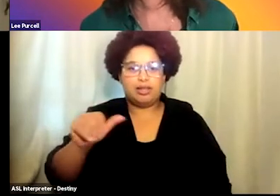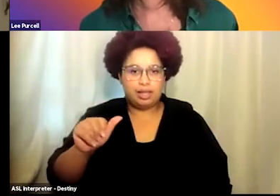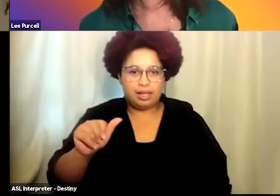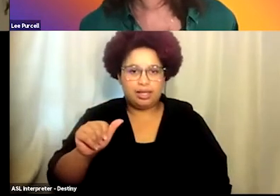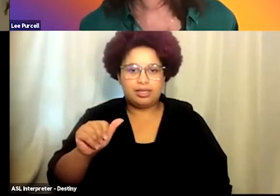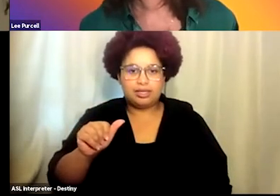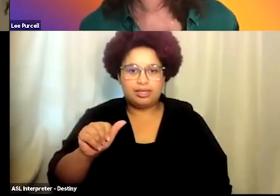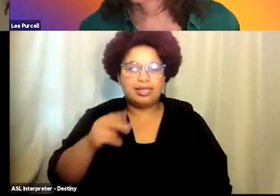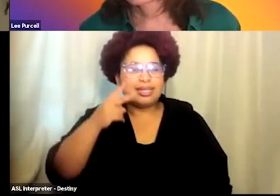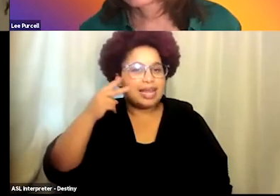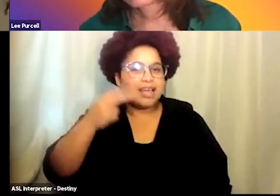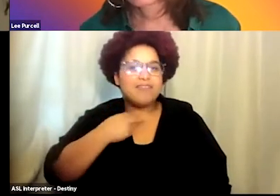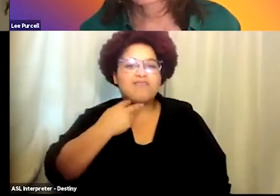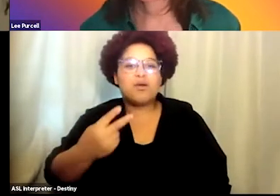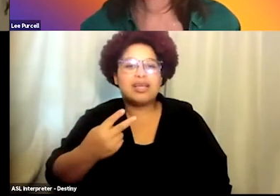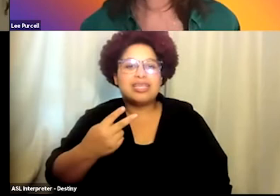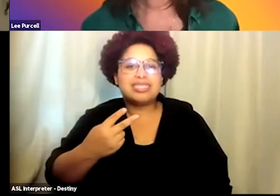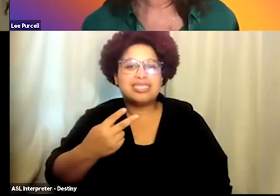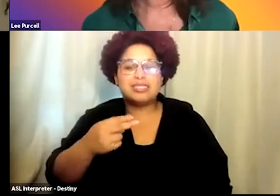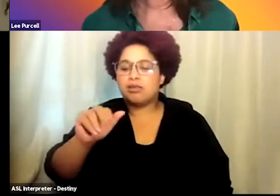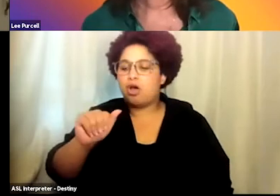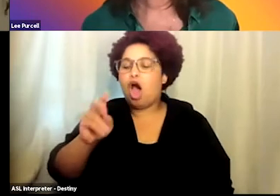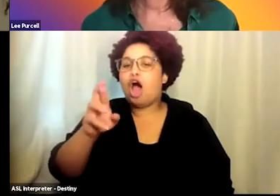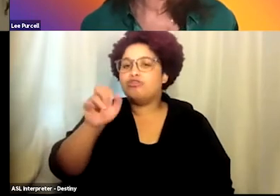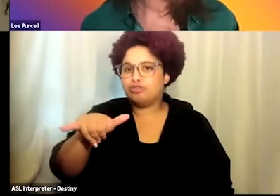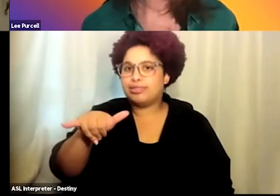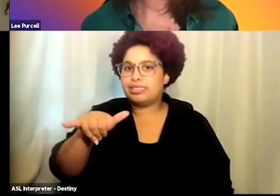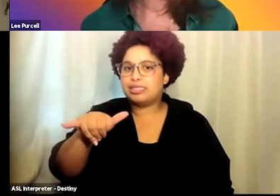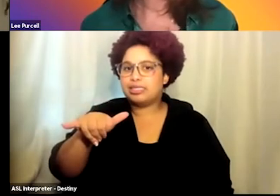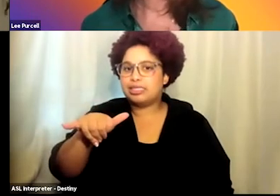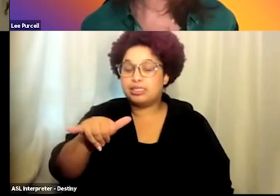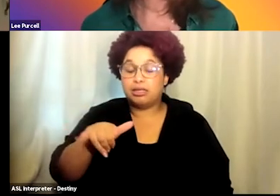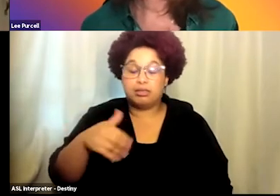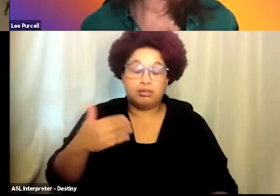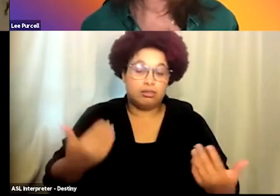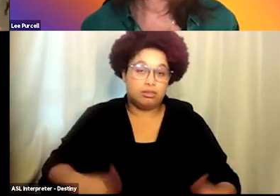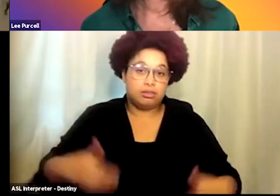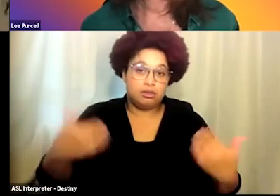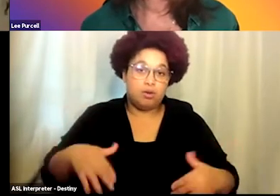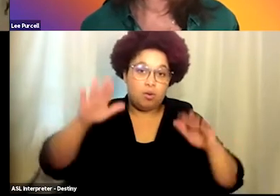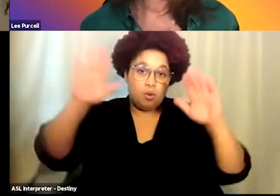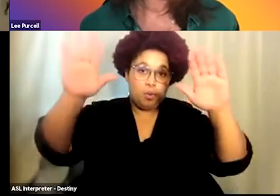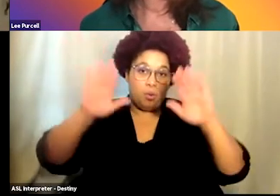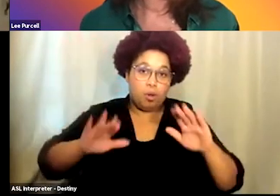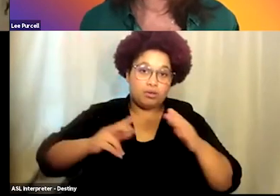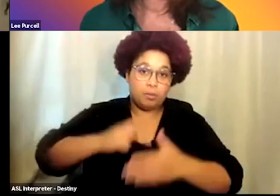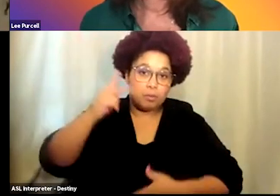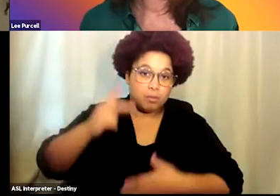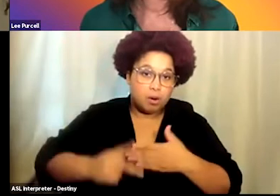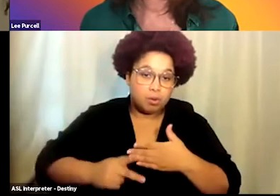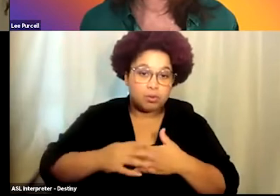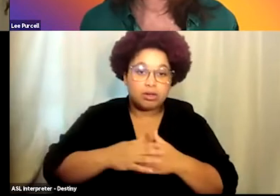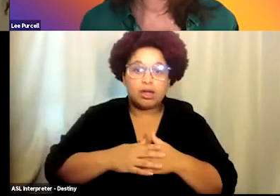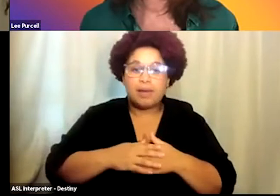it's Native Voices at the Autry, and it has it's a wonderful program, and it also